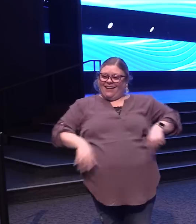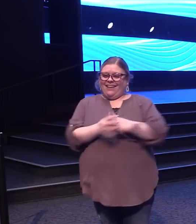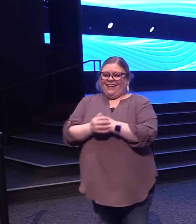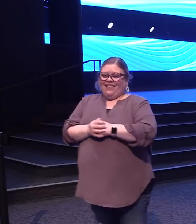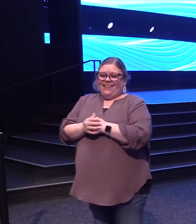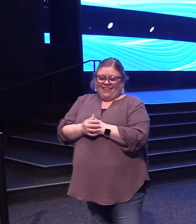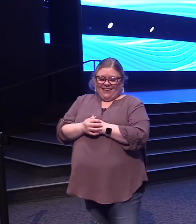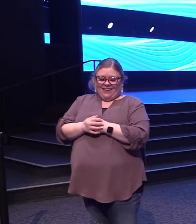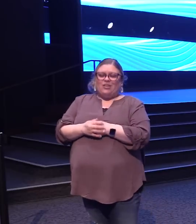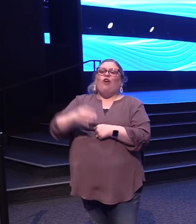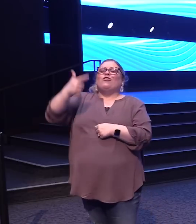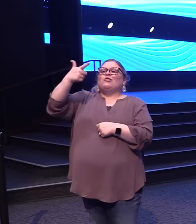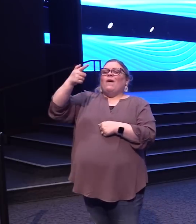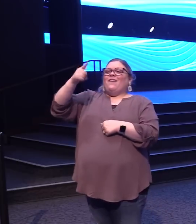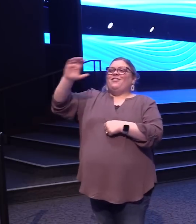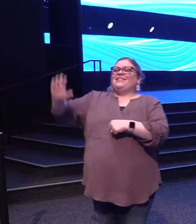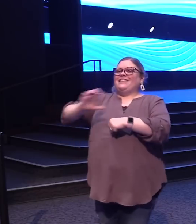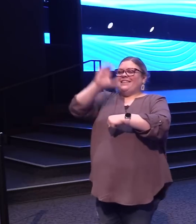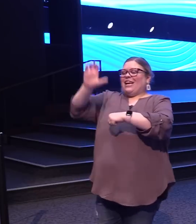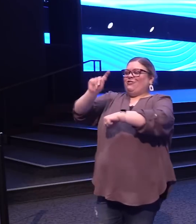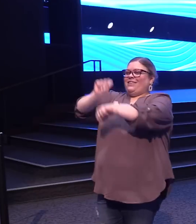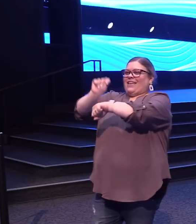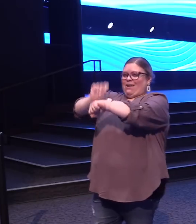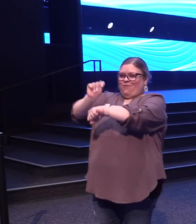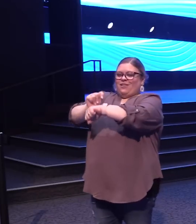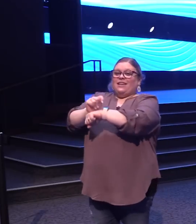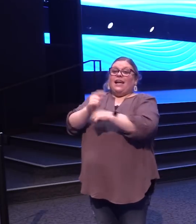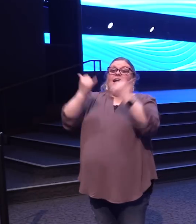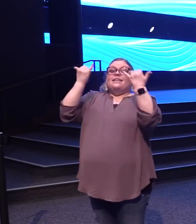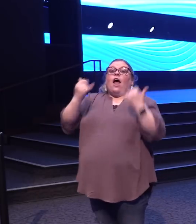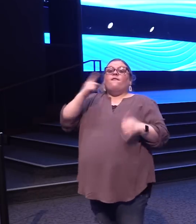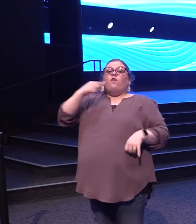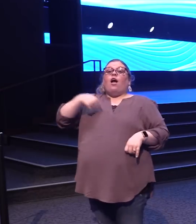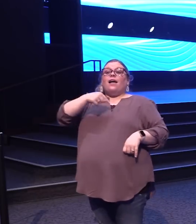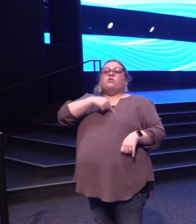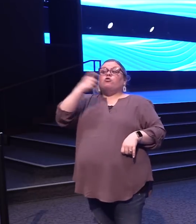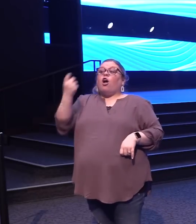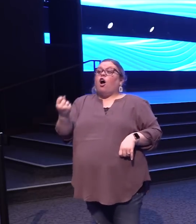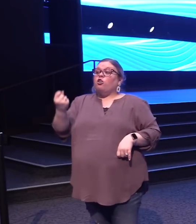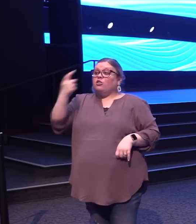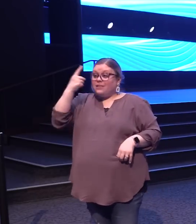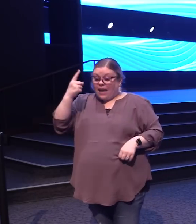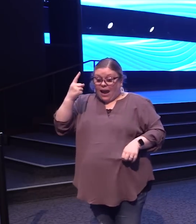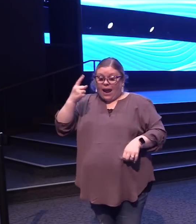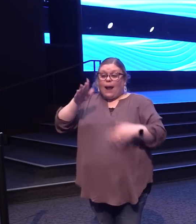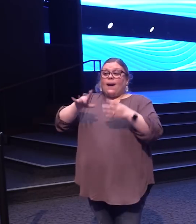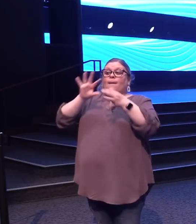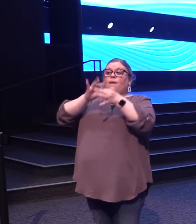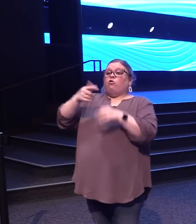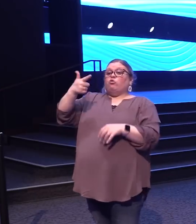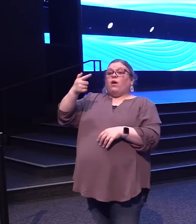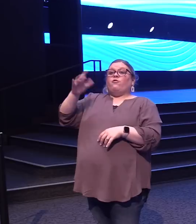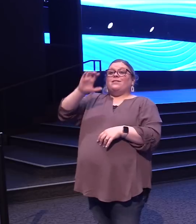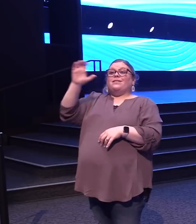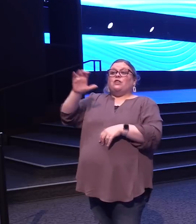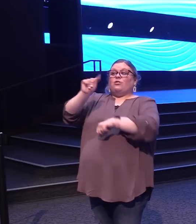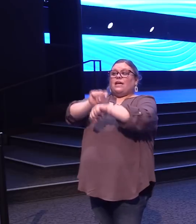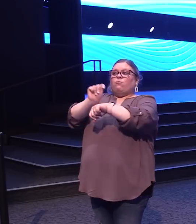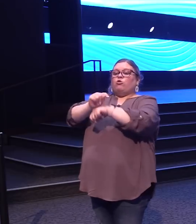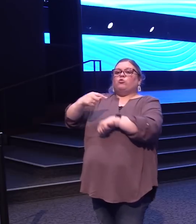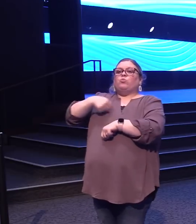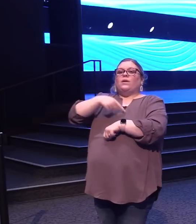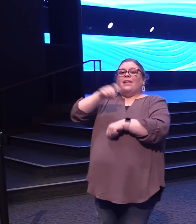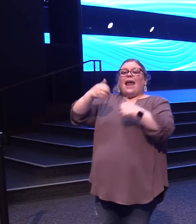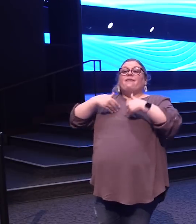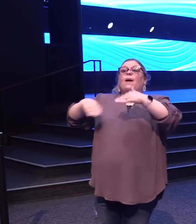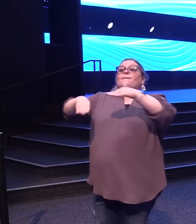So 21st century temples, it is now. For us to have an understanding about 21st century temples, we need to have a